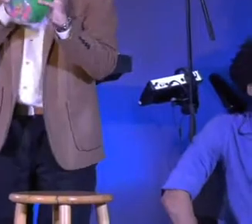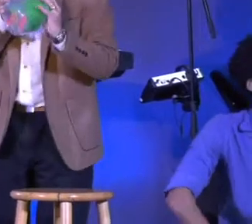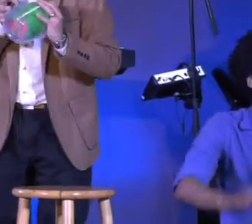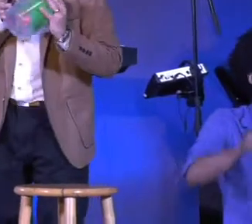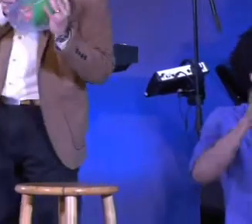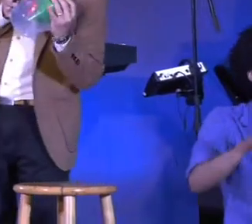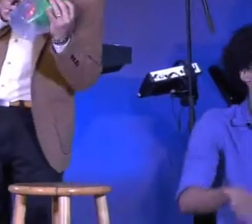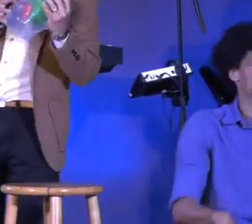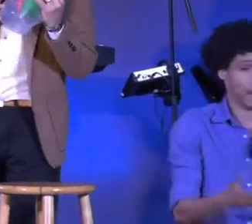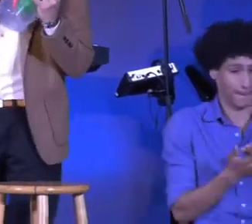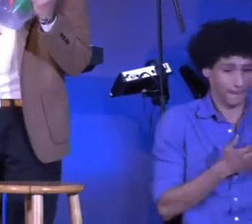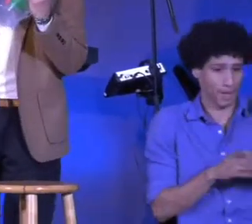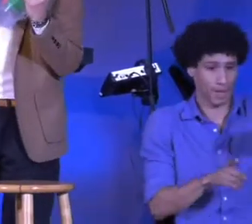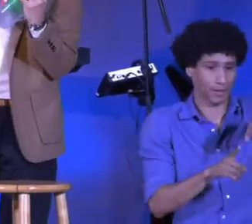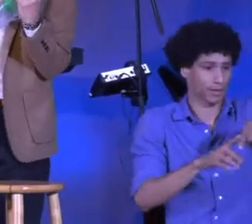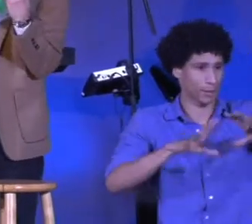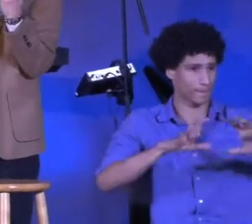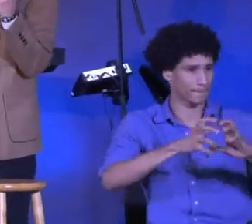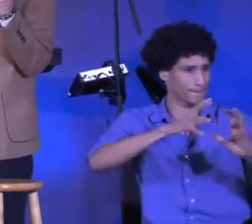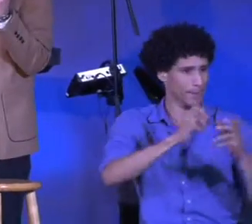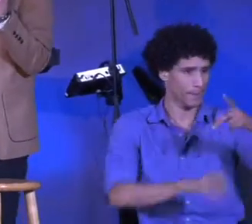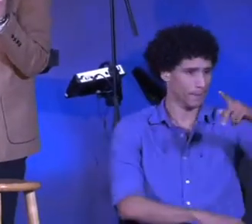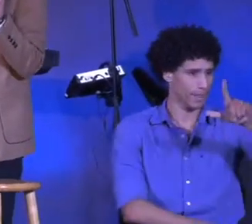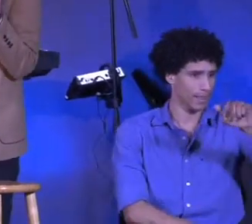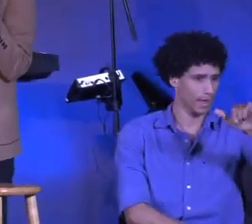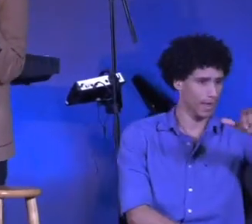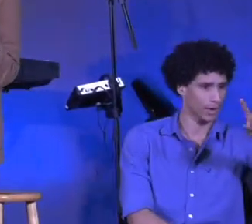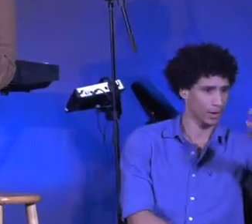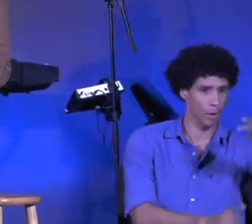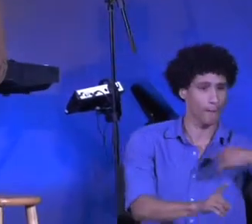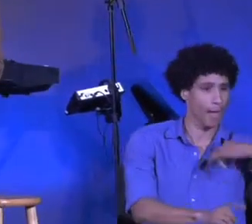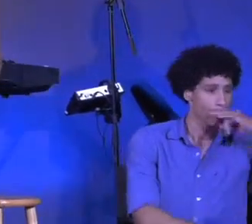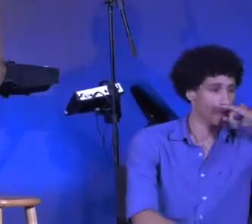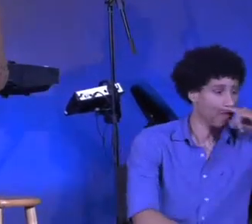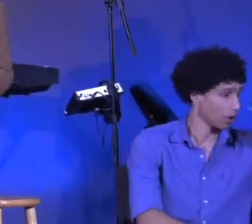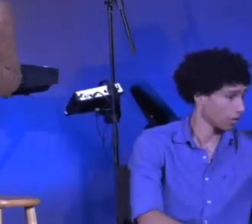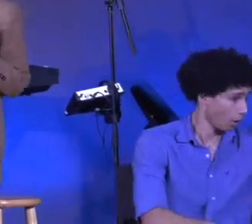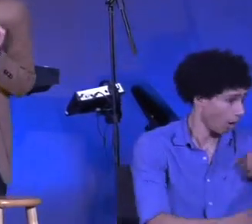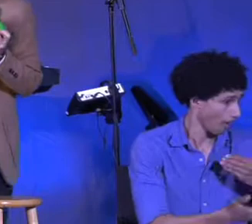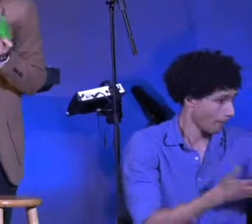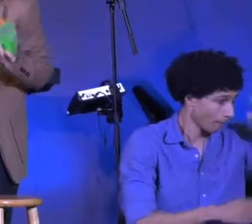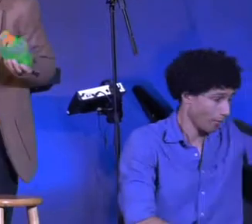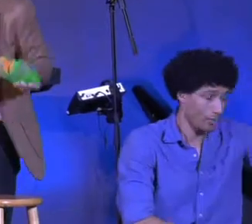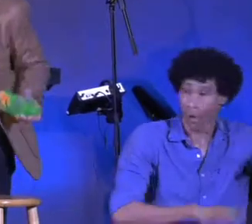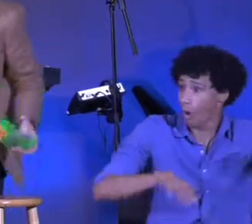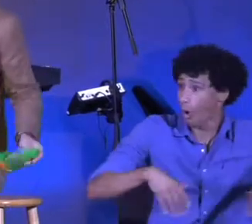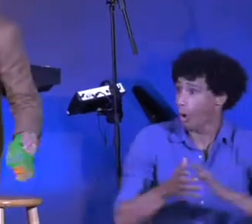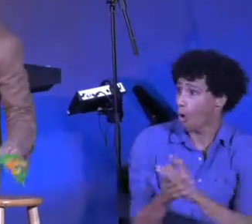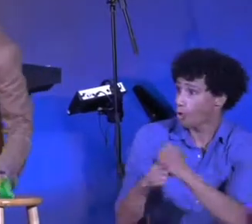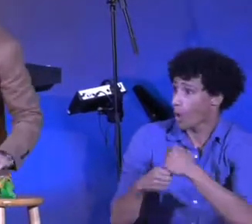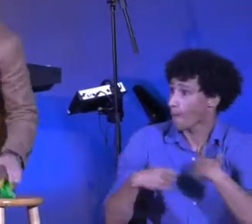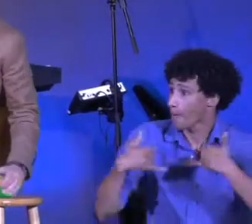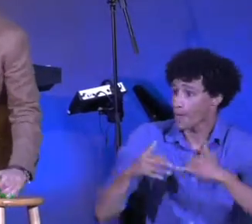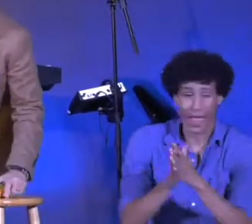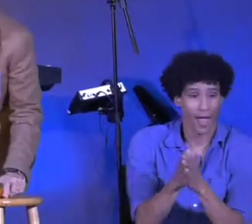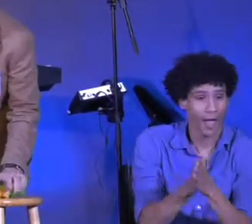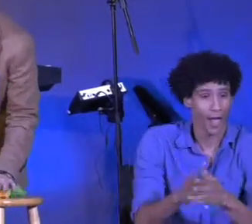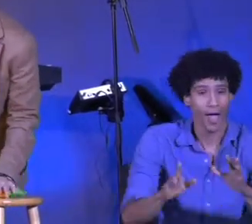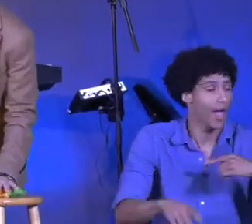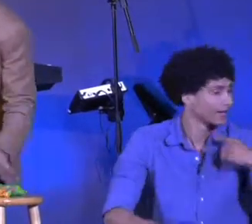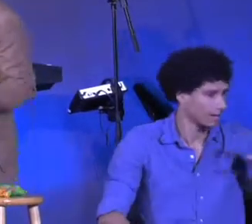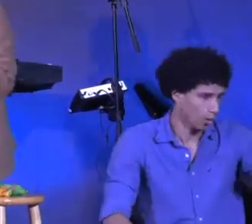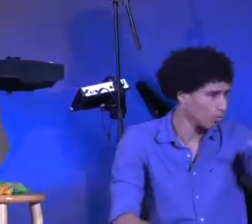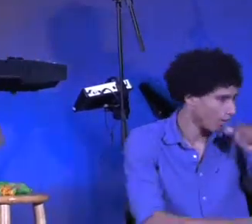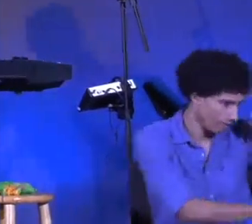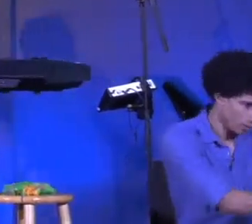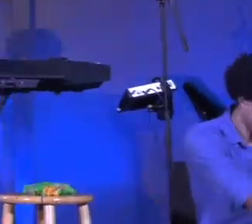I bought this Play-Doh, right? And my kids thought it was for them. They got excited. They said, Dad, you got me some Play-Doh. You want me to play? And I said, no, it's